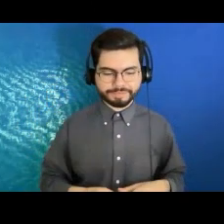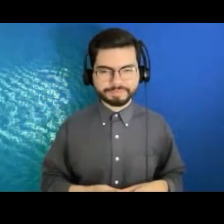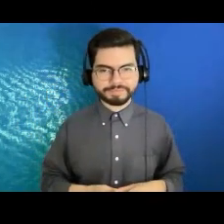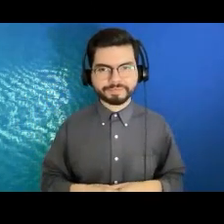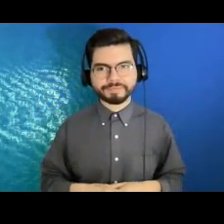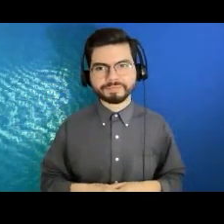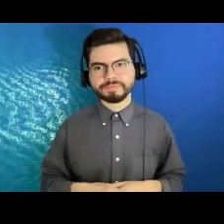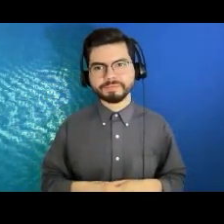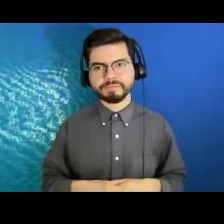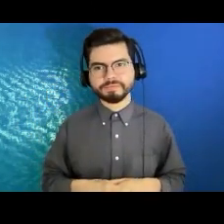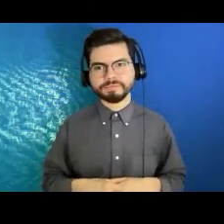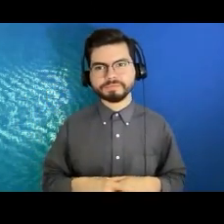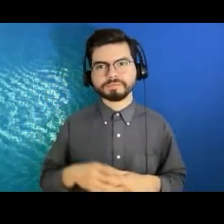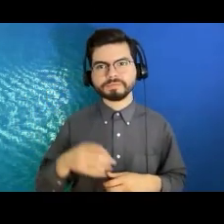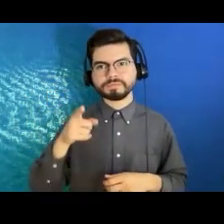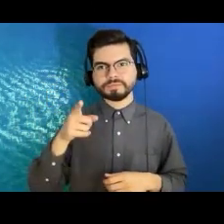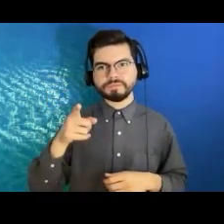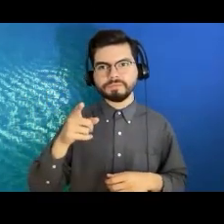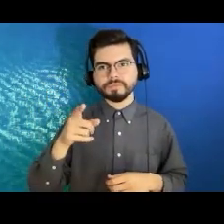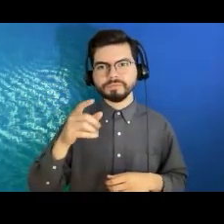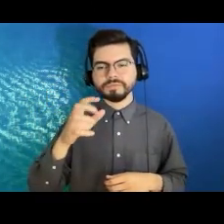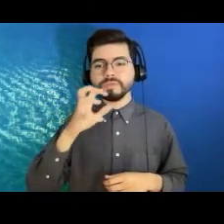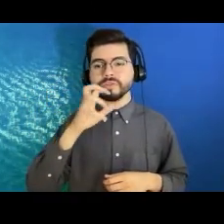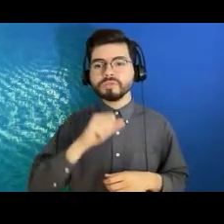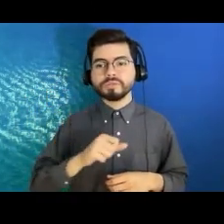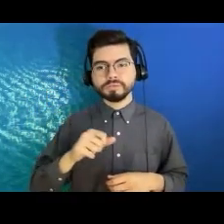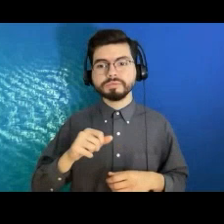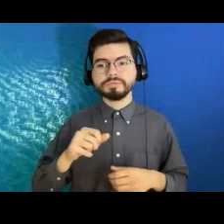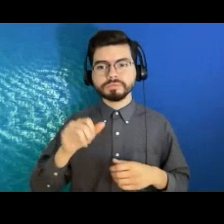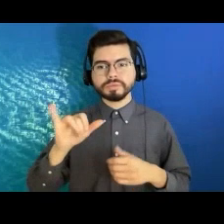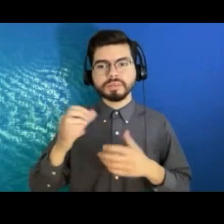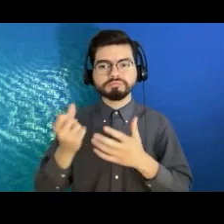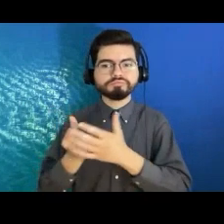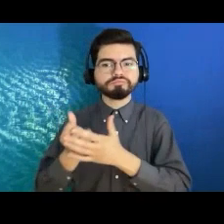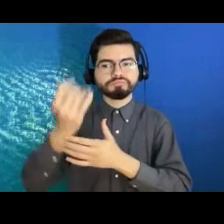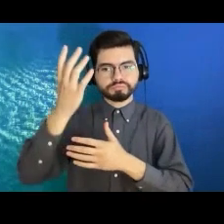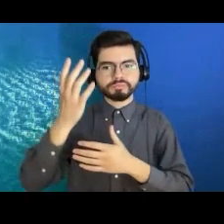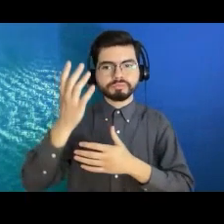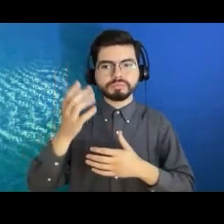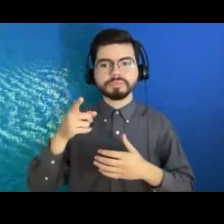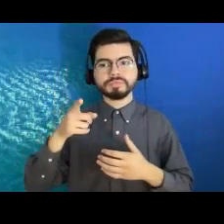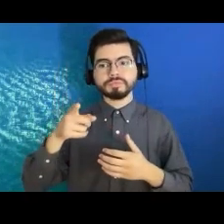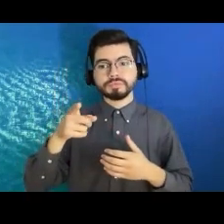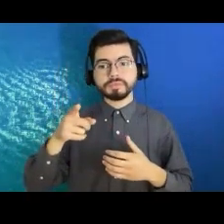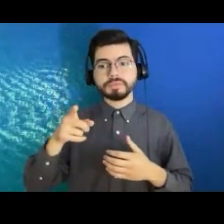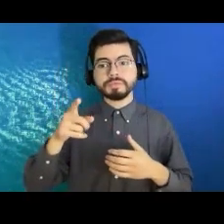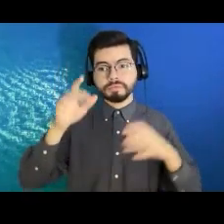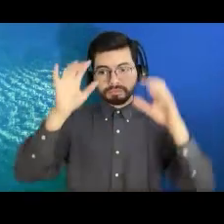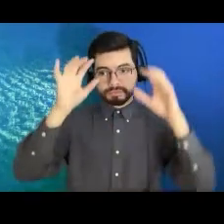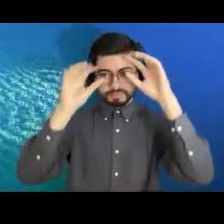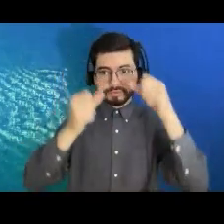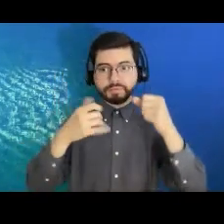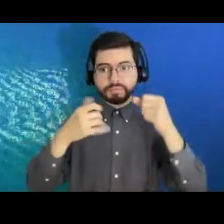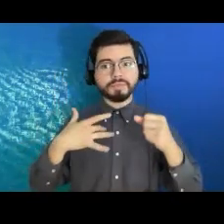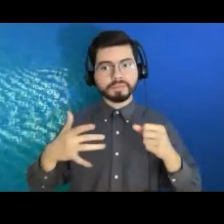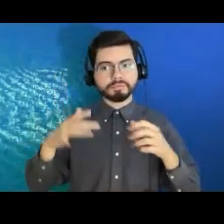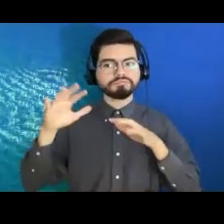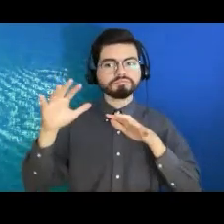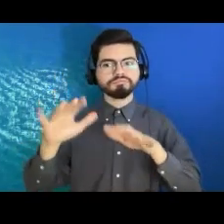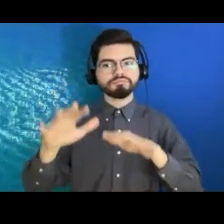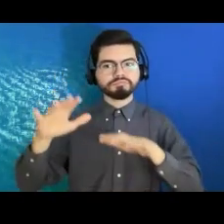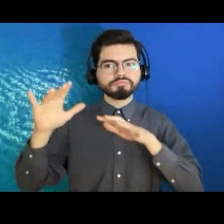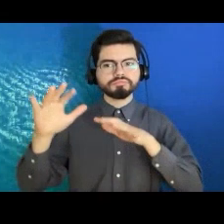So we're right here at Old Faithful. You know, this orange area are the places that buffalo regularly use in the park throughout the year.